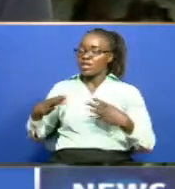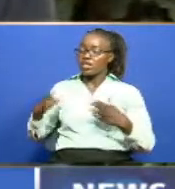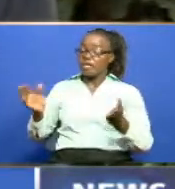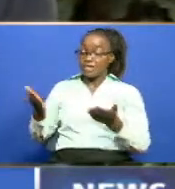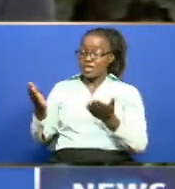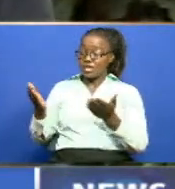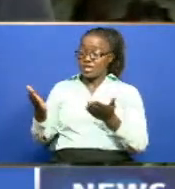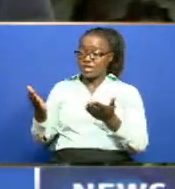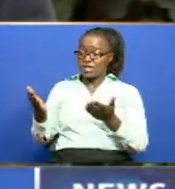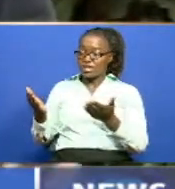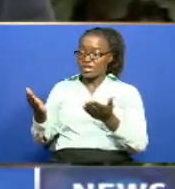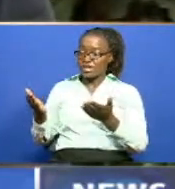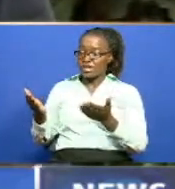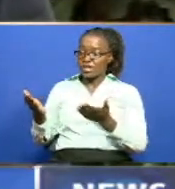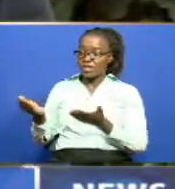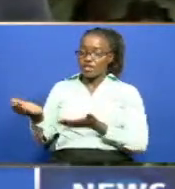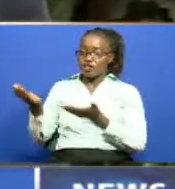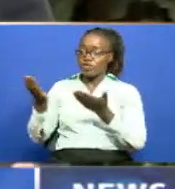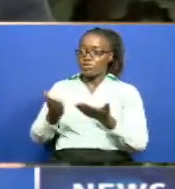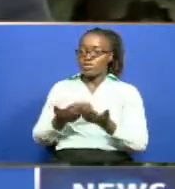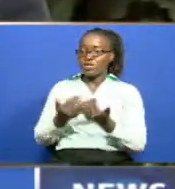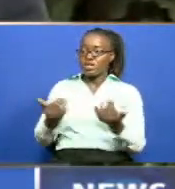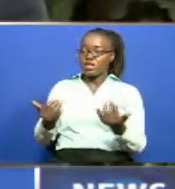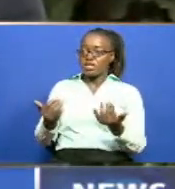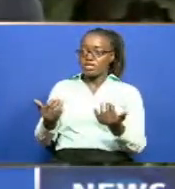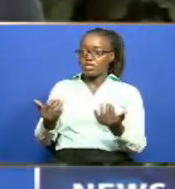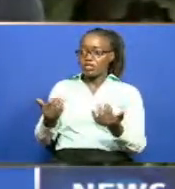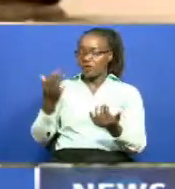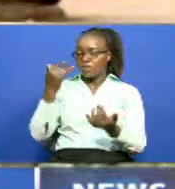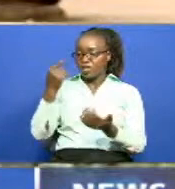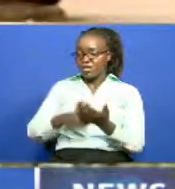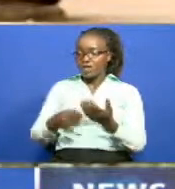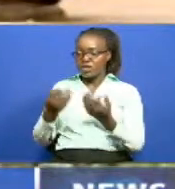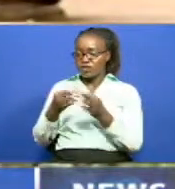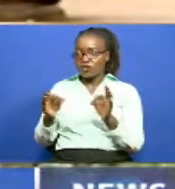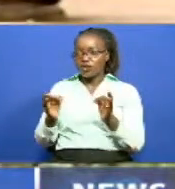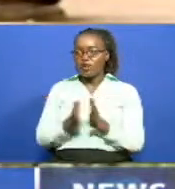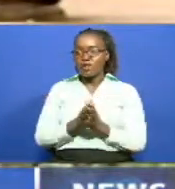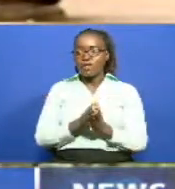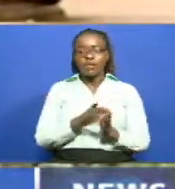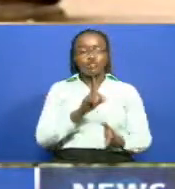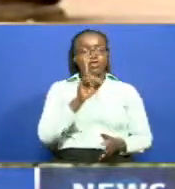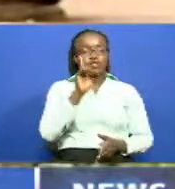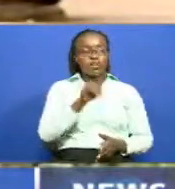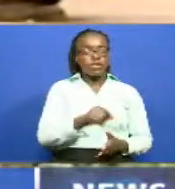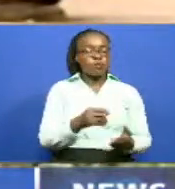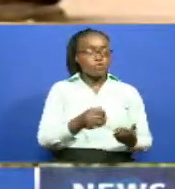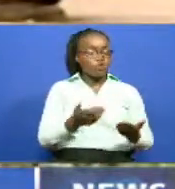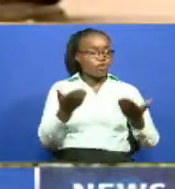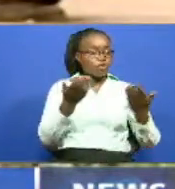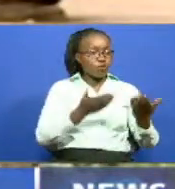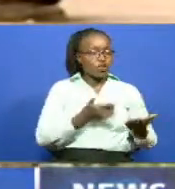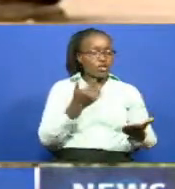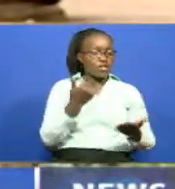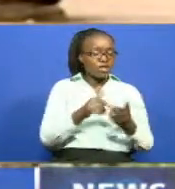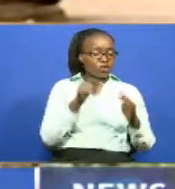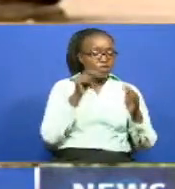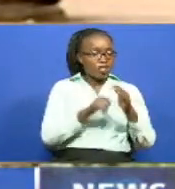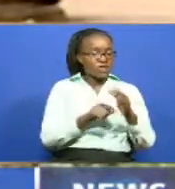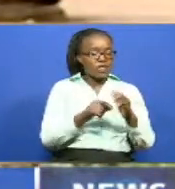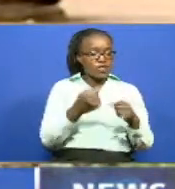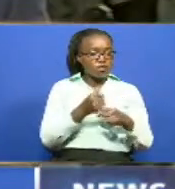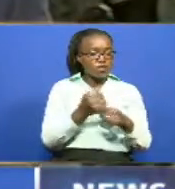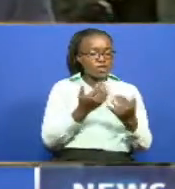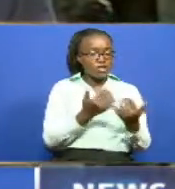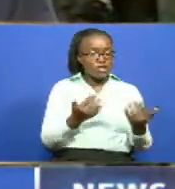products because it's not taxed. So it's cheaper to import than to access locally made goods, which is a